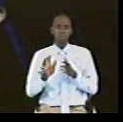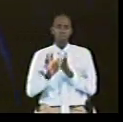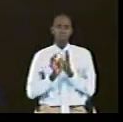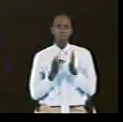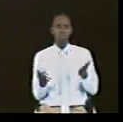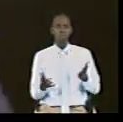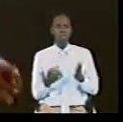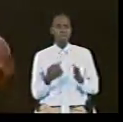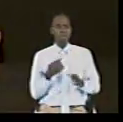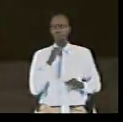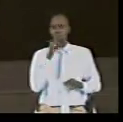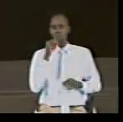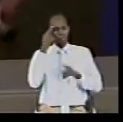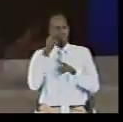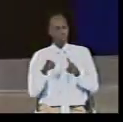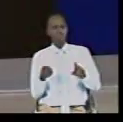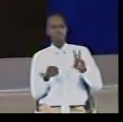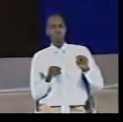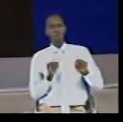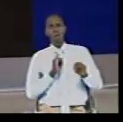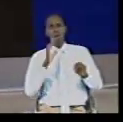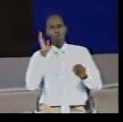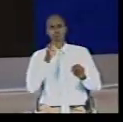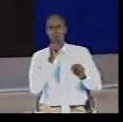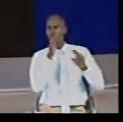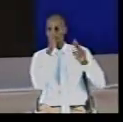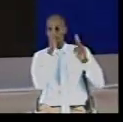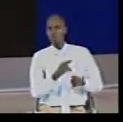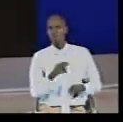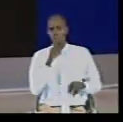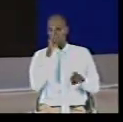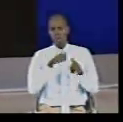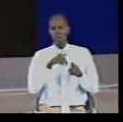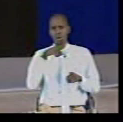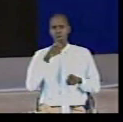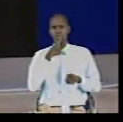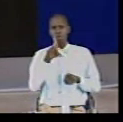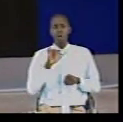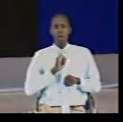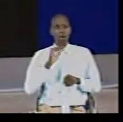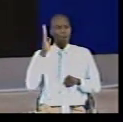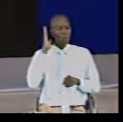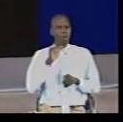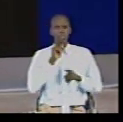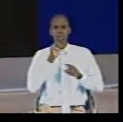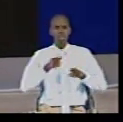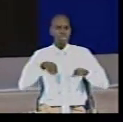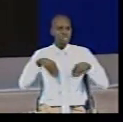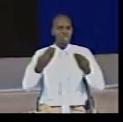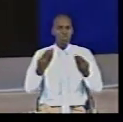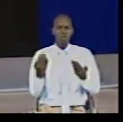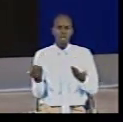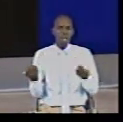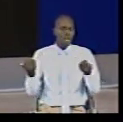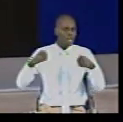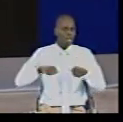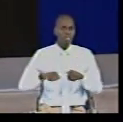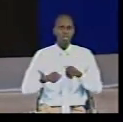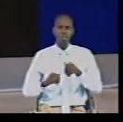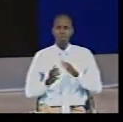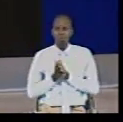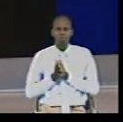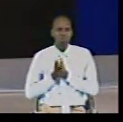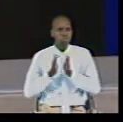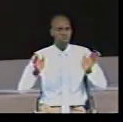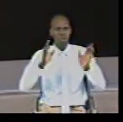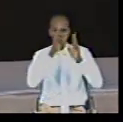confirm him, I will not honor him, I will not give any public honor unto him,